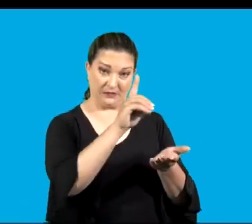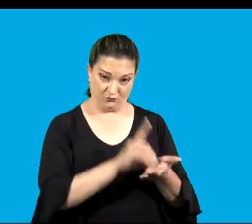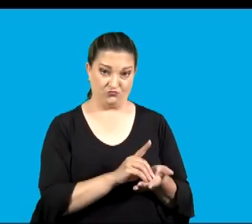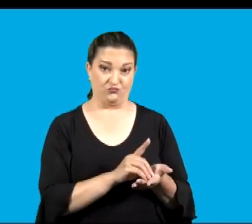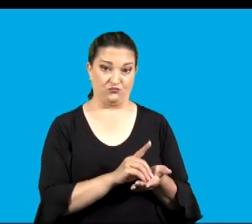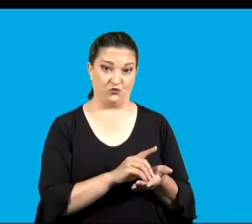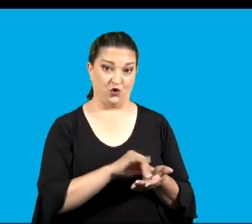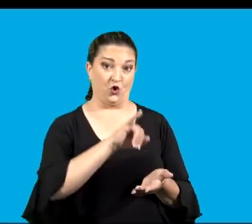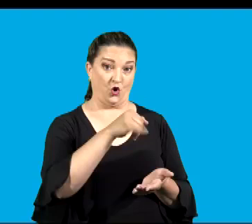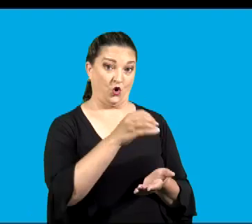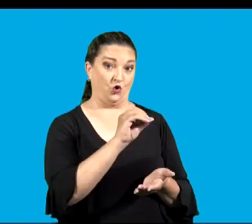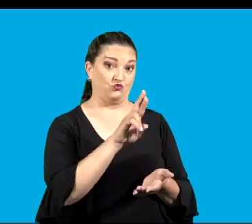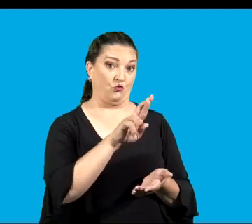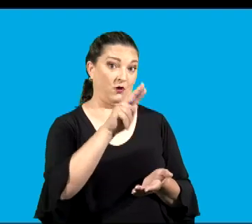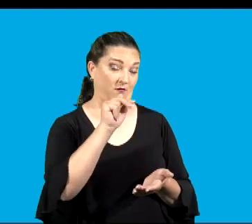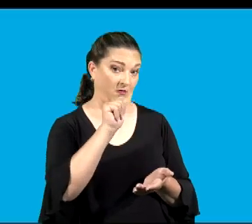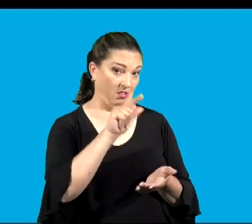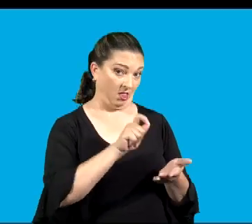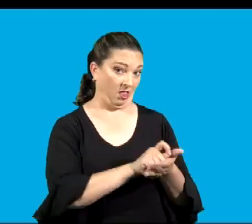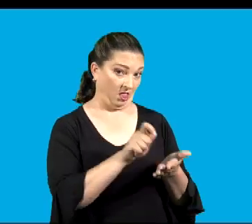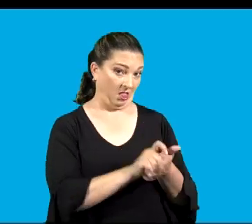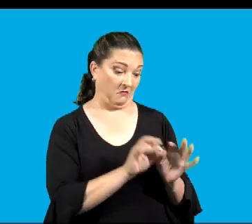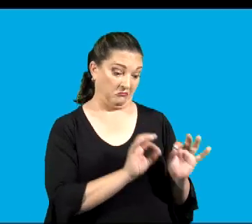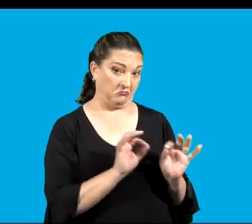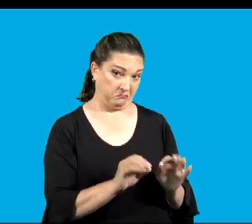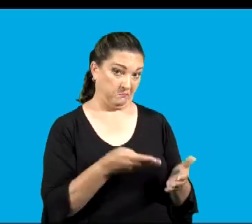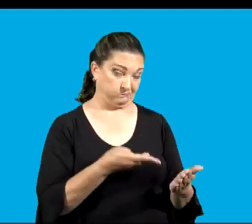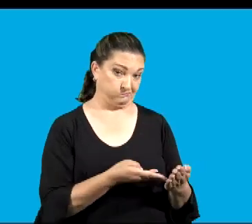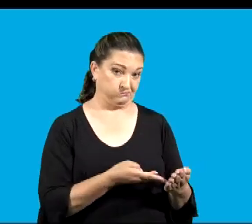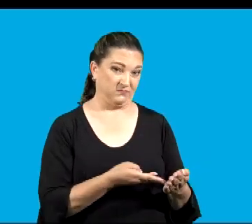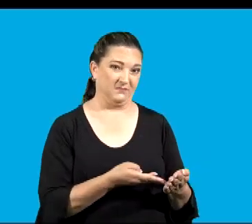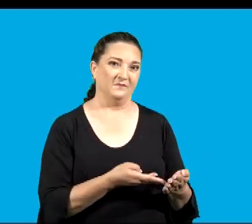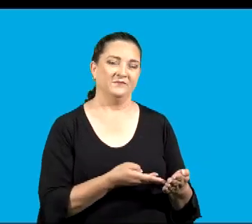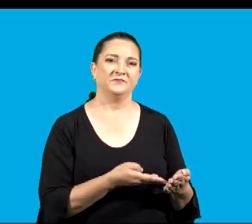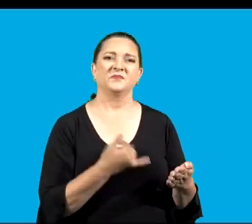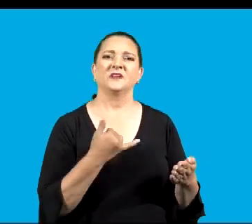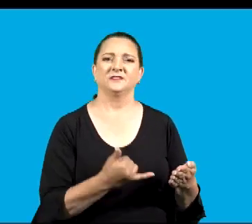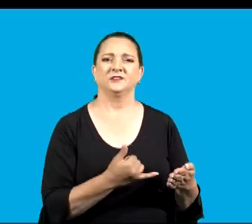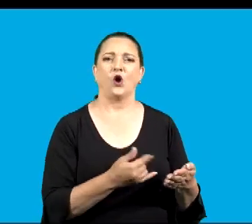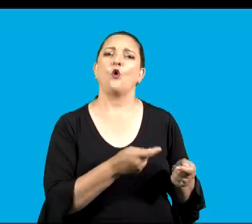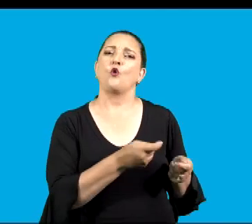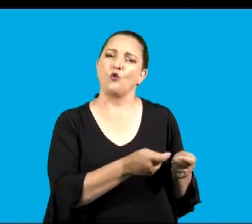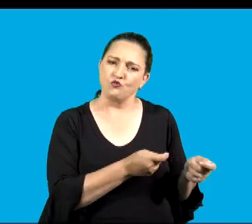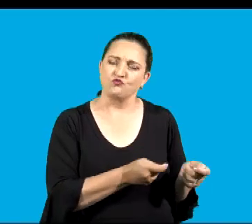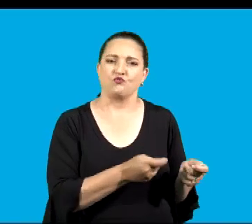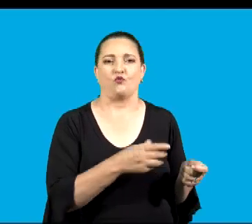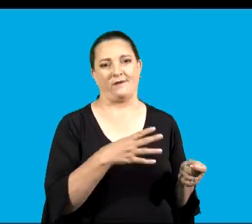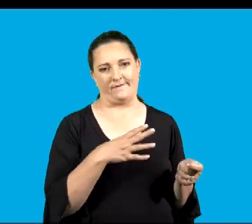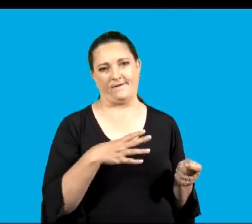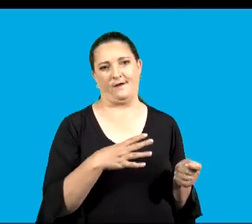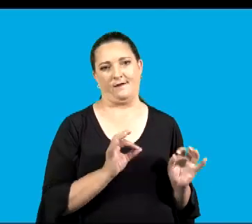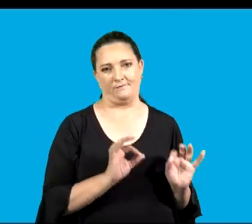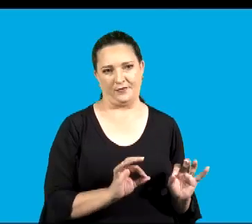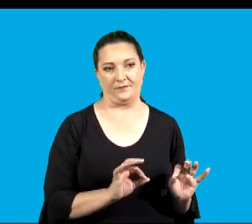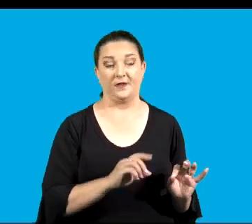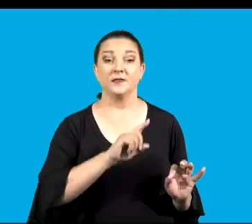correctly recorded in the journal, once it is correctly recorded in the journal, it means the control is fine. That means I come